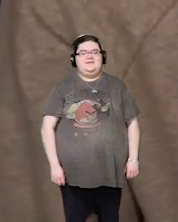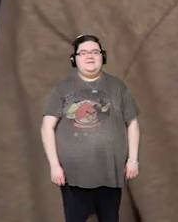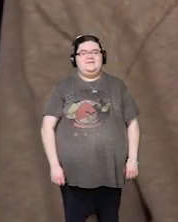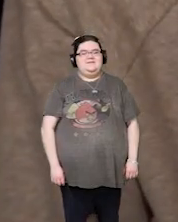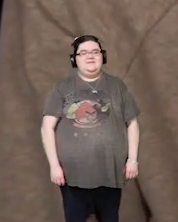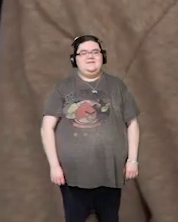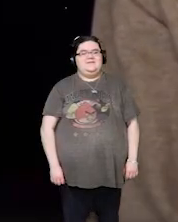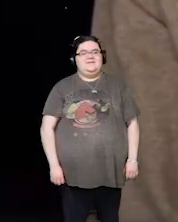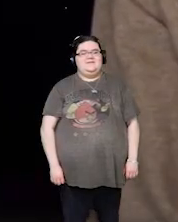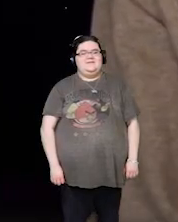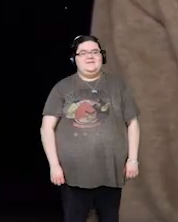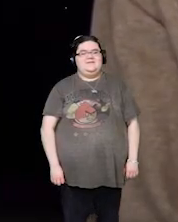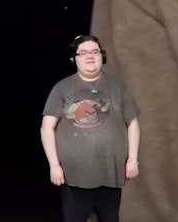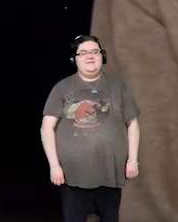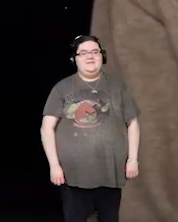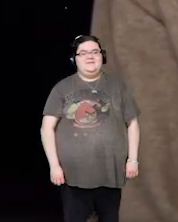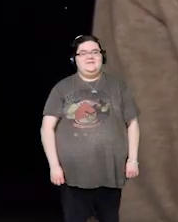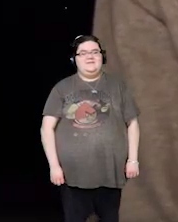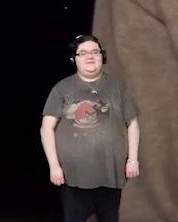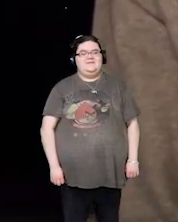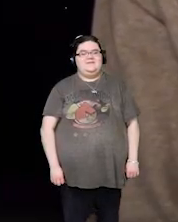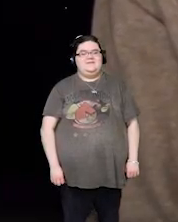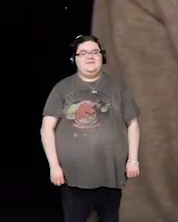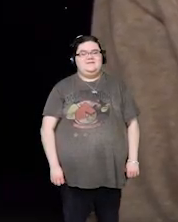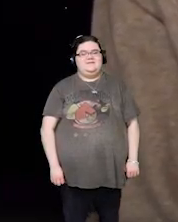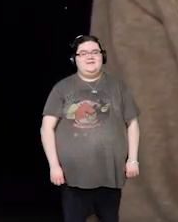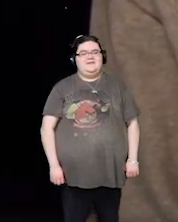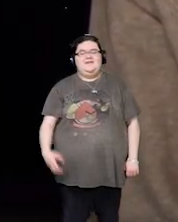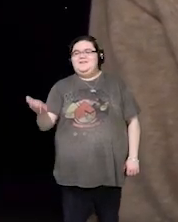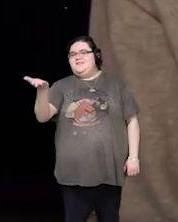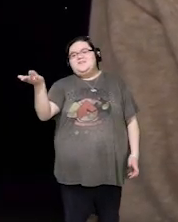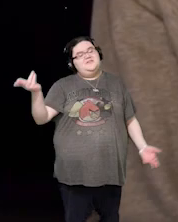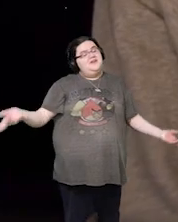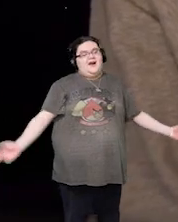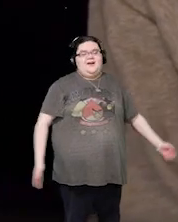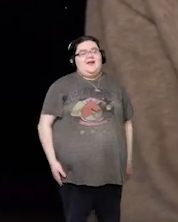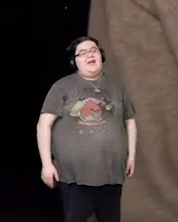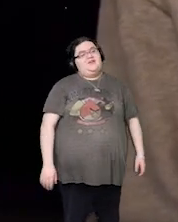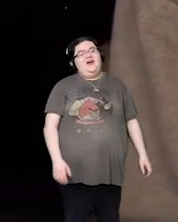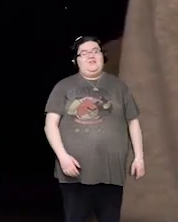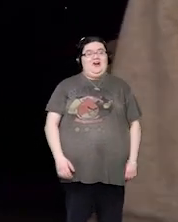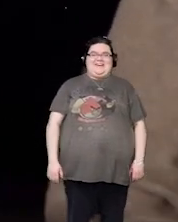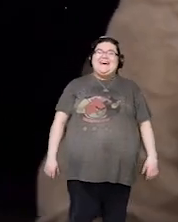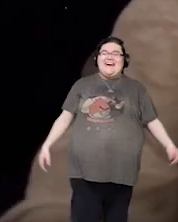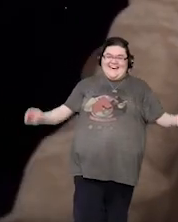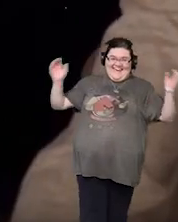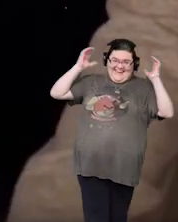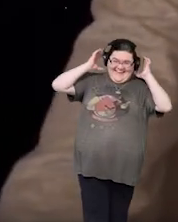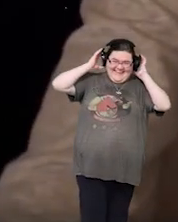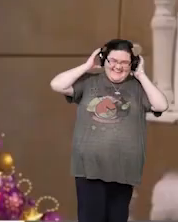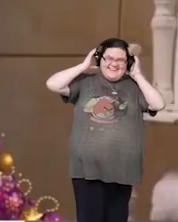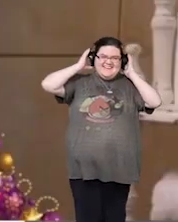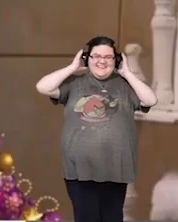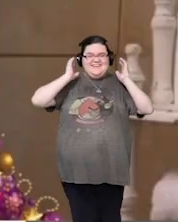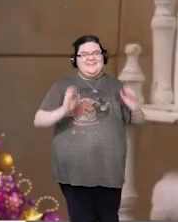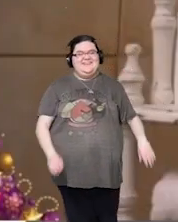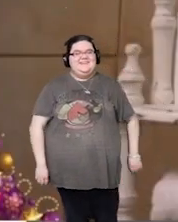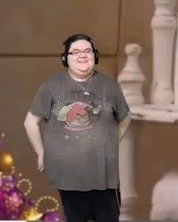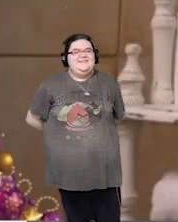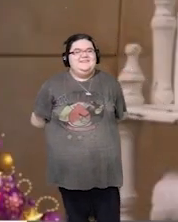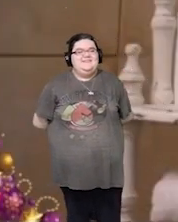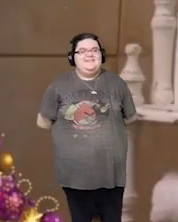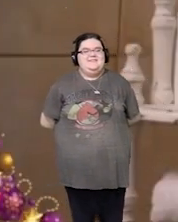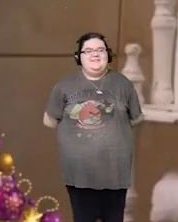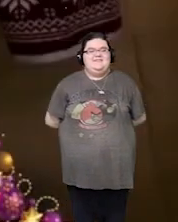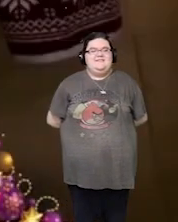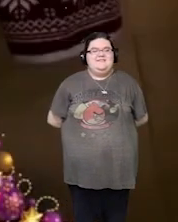why would they advertise that? It's a Christmas gift. You stink. Merry Christmas. Hey, you're not wrong. Okay. Then along came the ghost